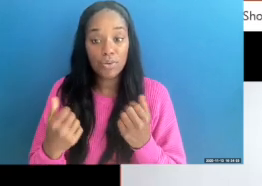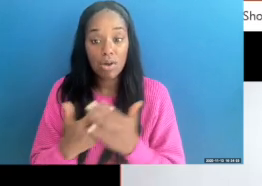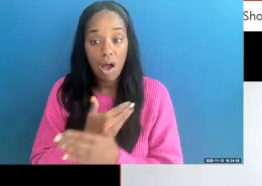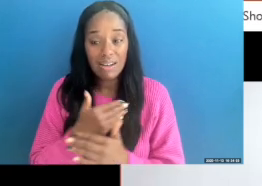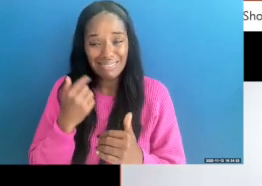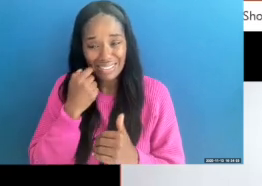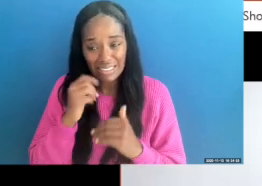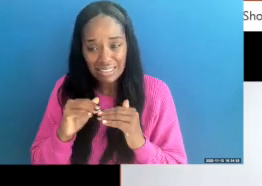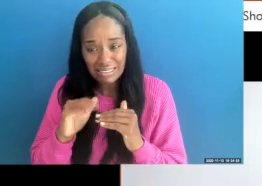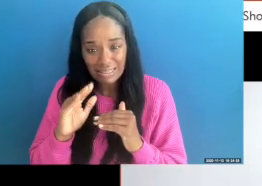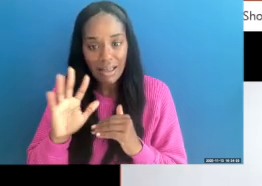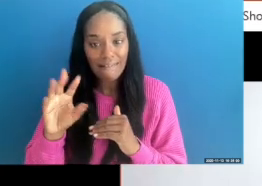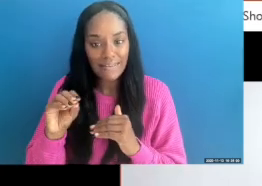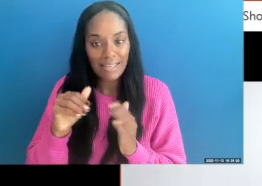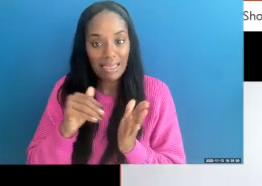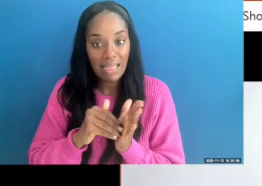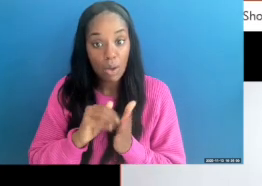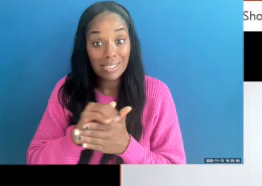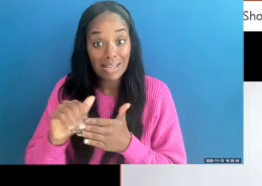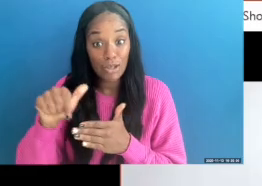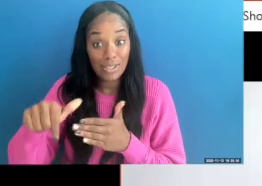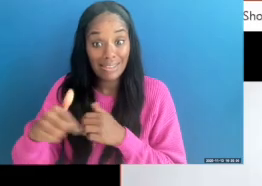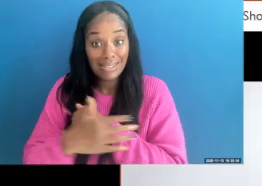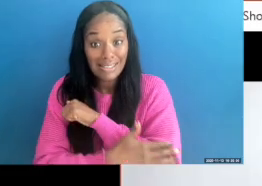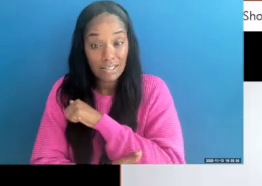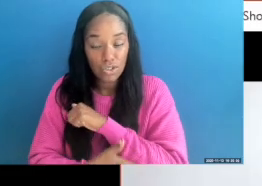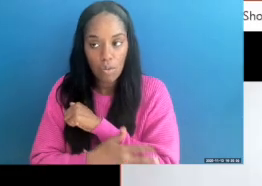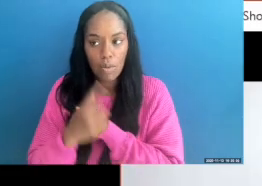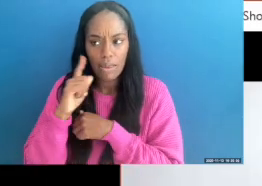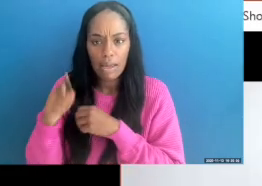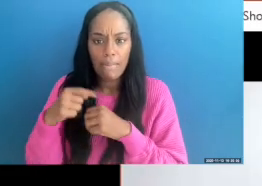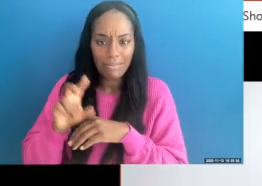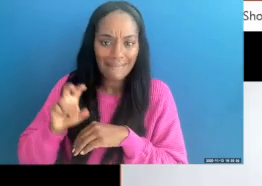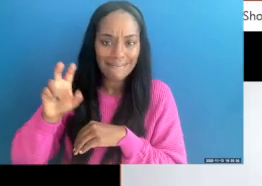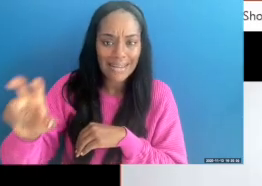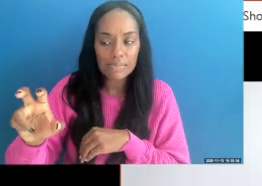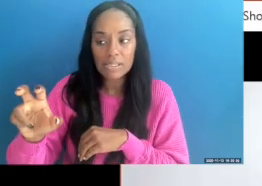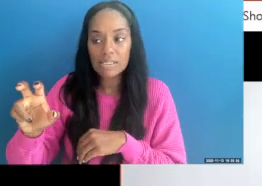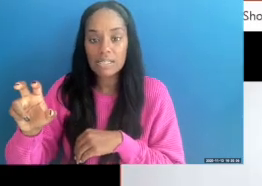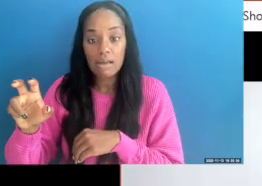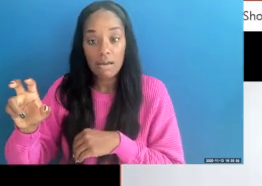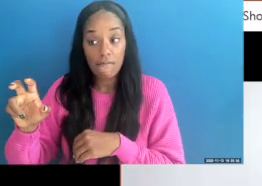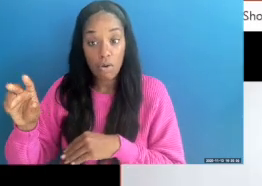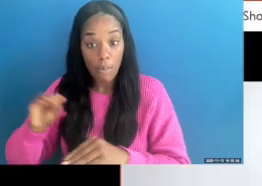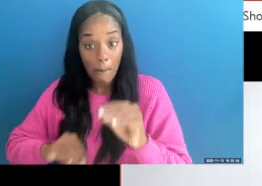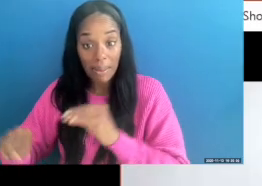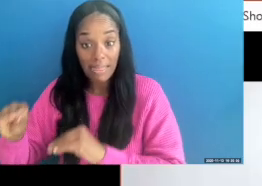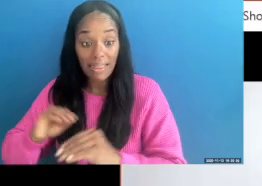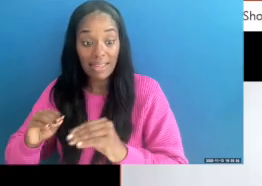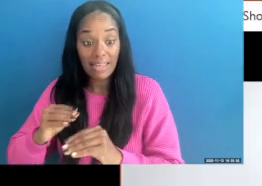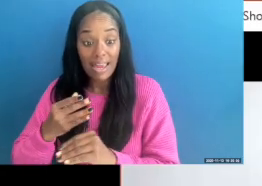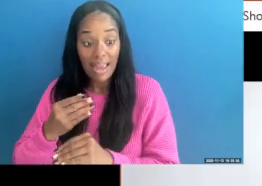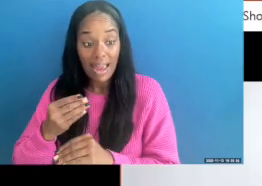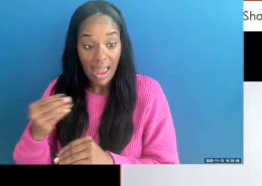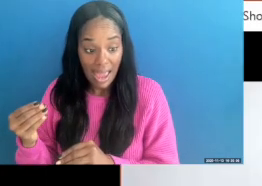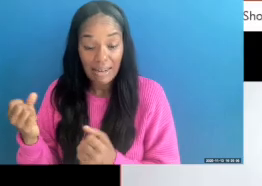vehicles crest over $50,000 in this country. And so when we're thinking about investments, both in the mobility